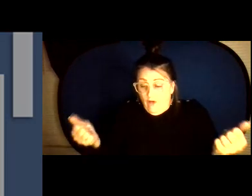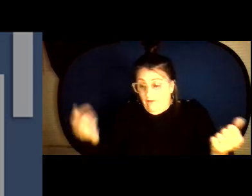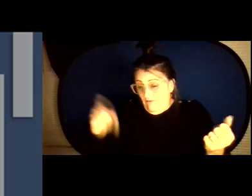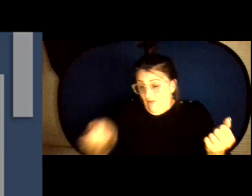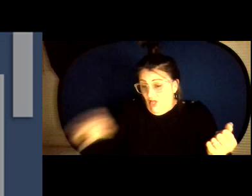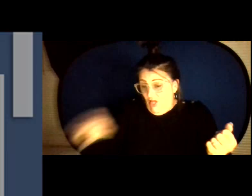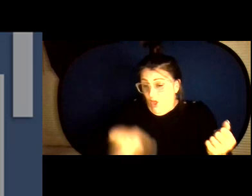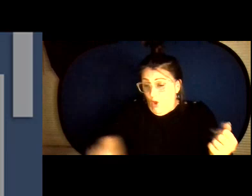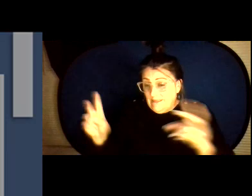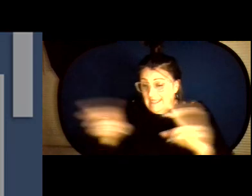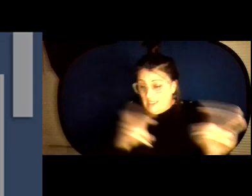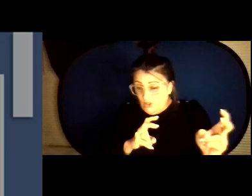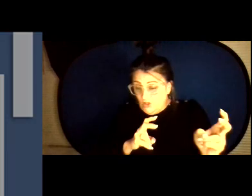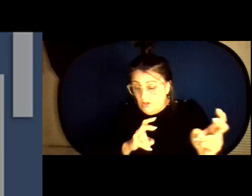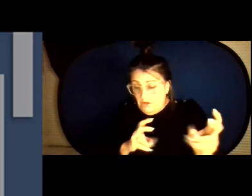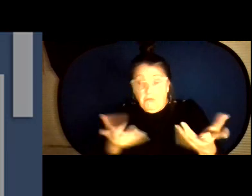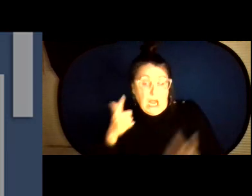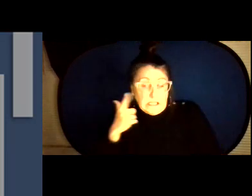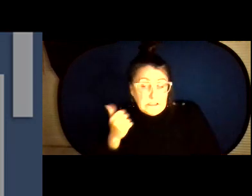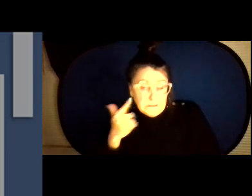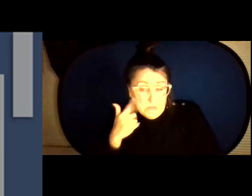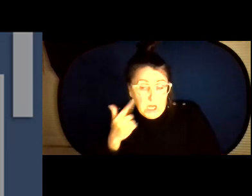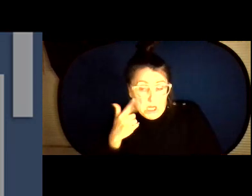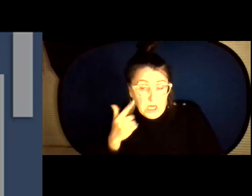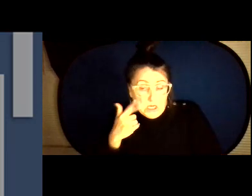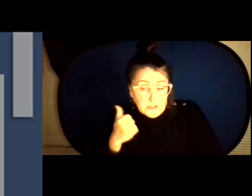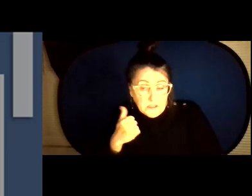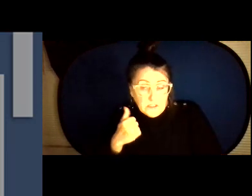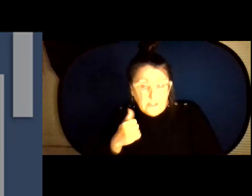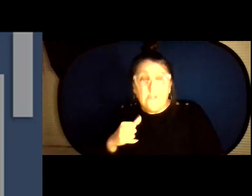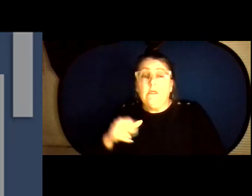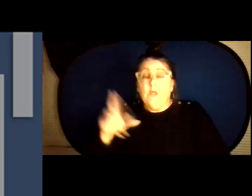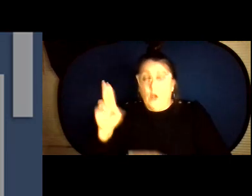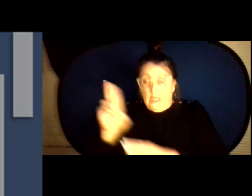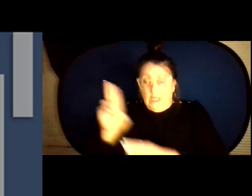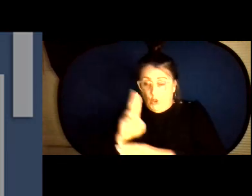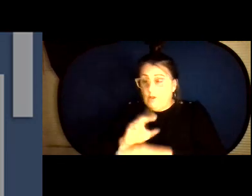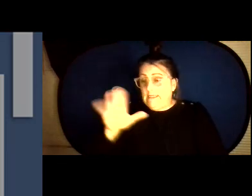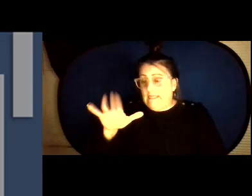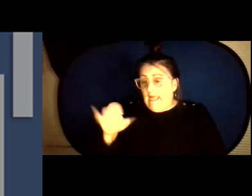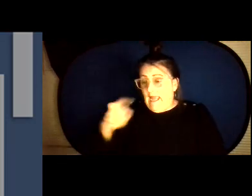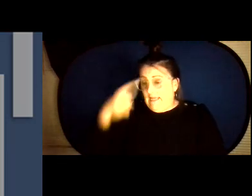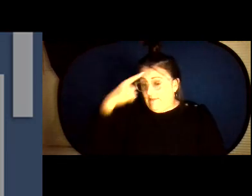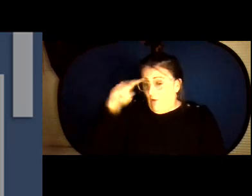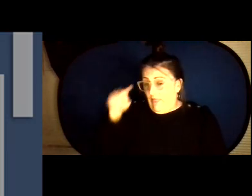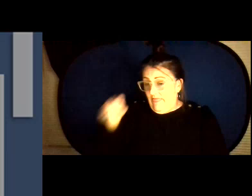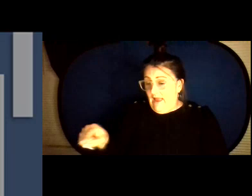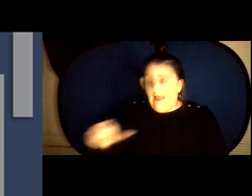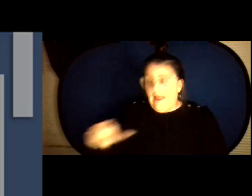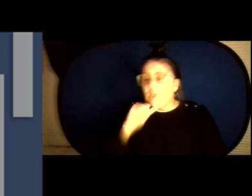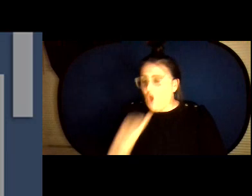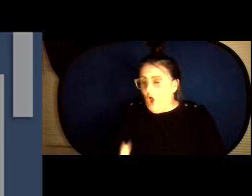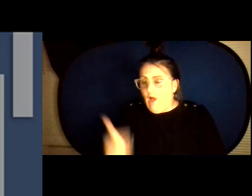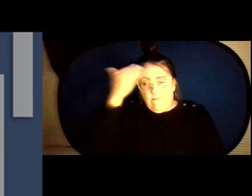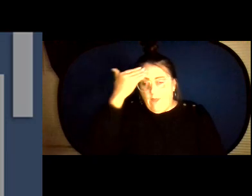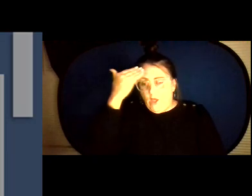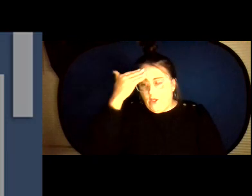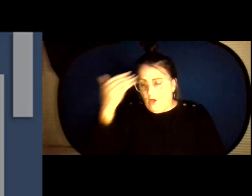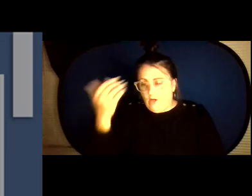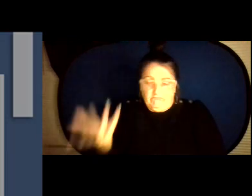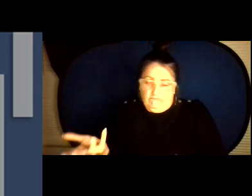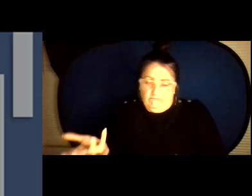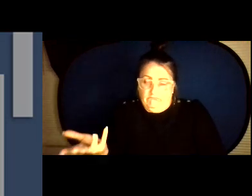some cities face? I suspect that there's a use case for something like that. I'm not familiar with one, but I